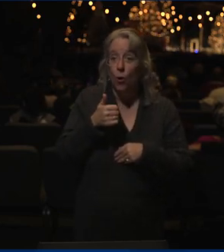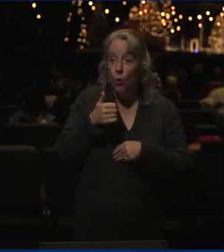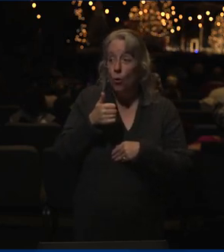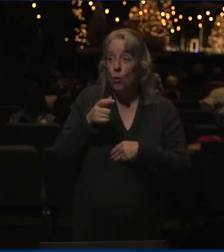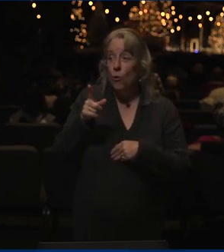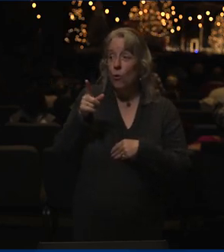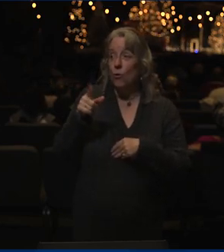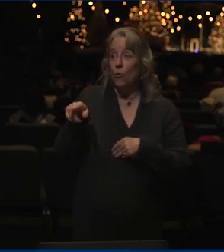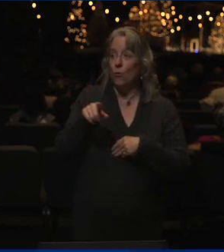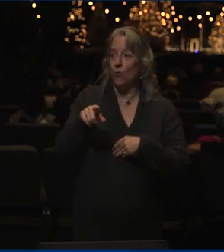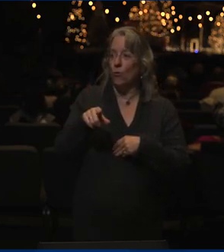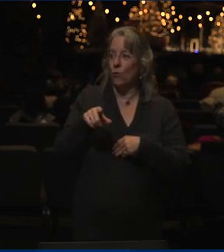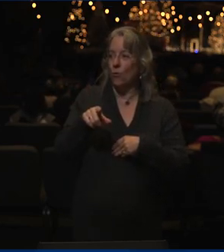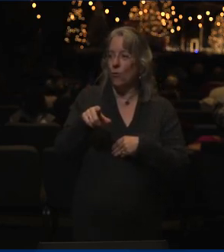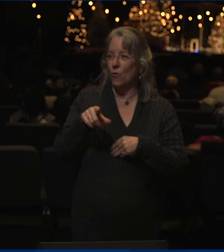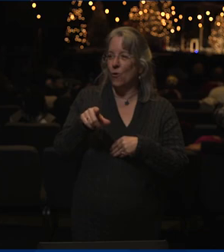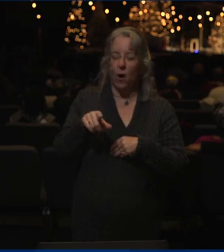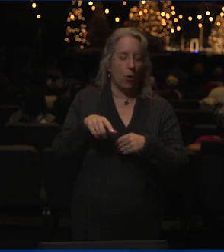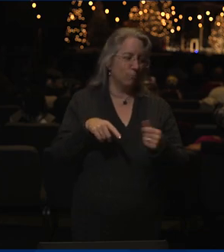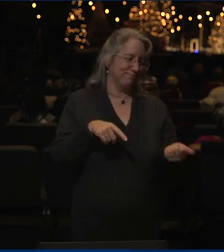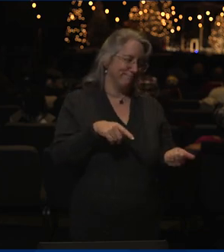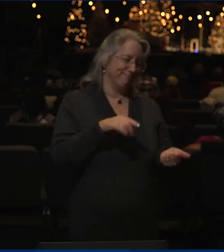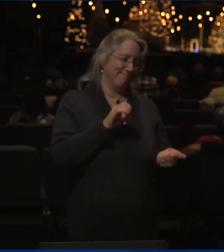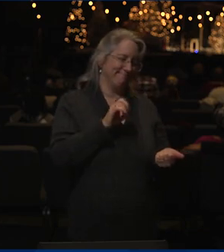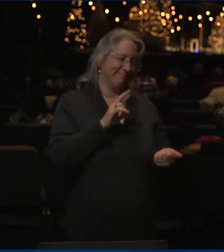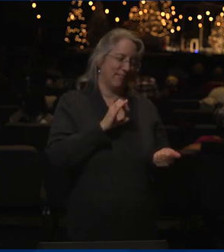Of course you're not, Eric.